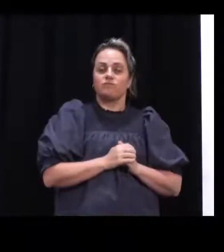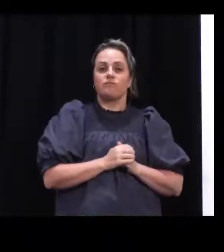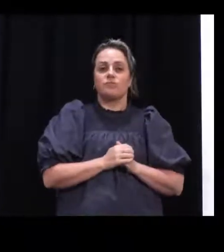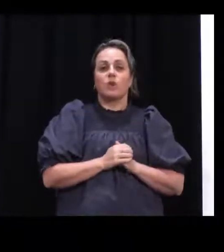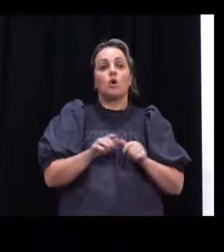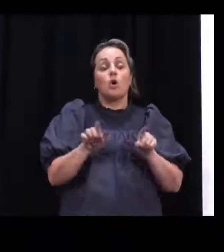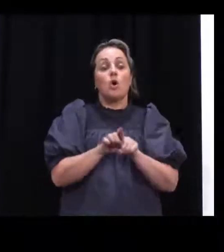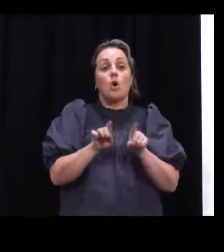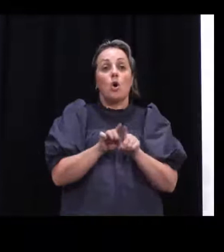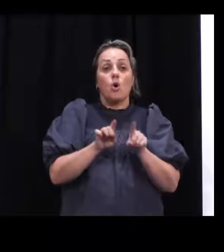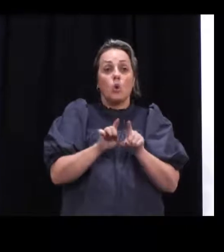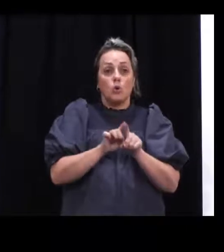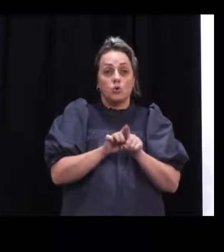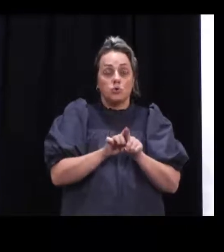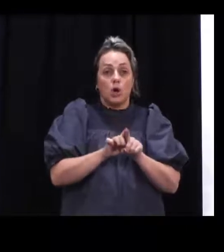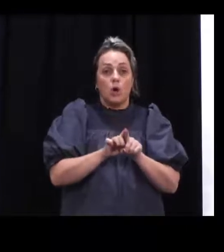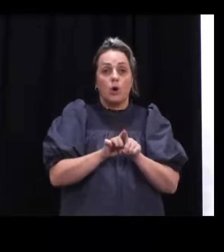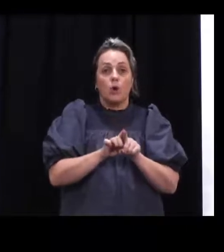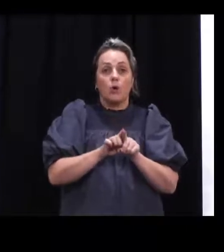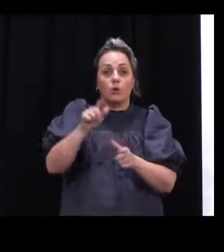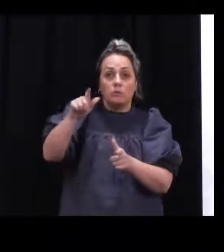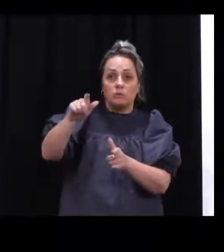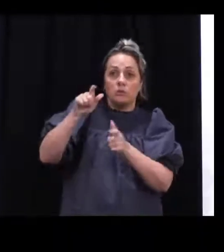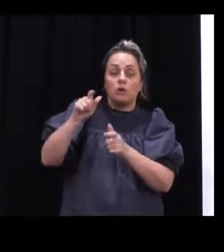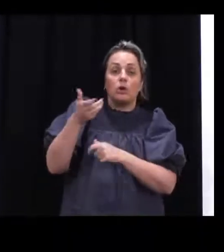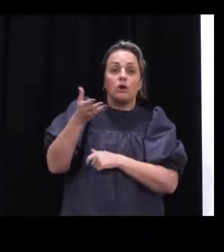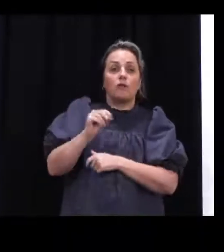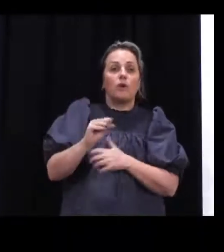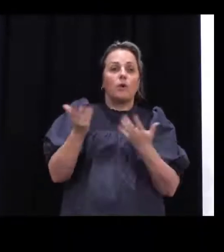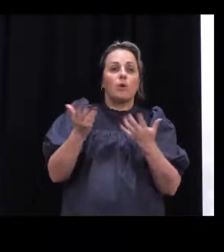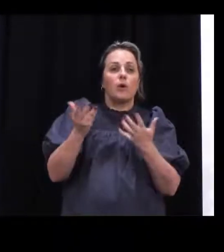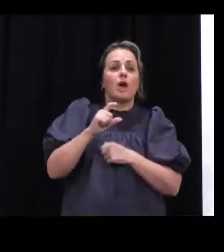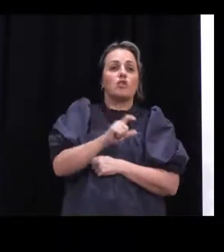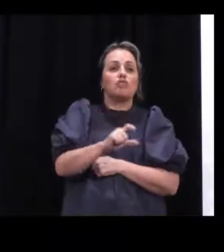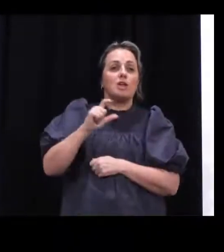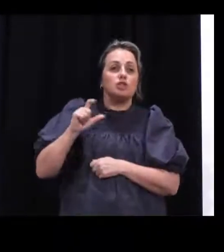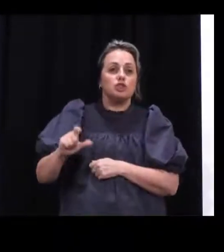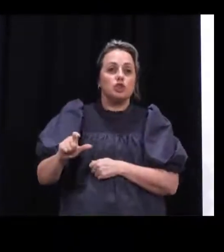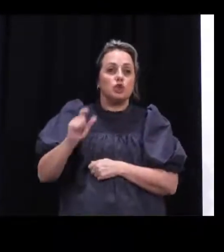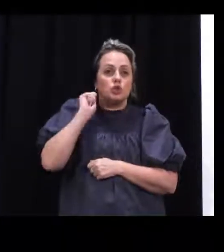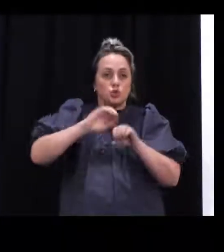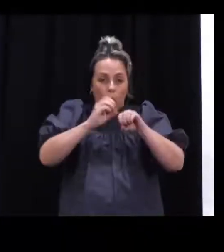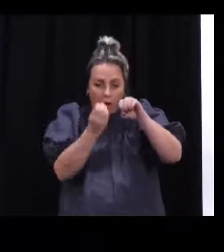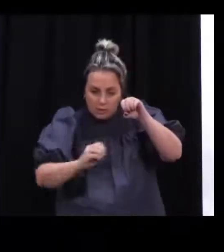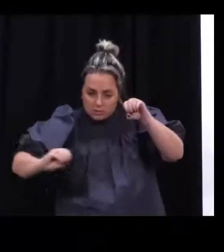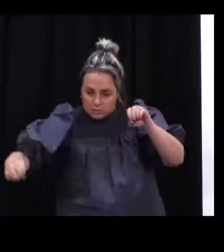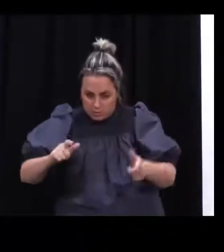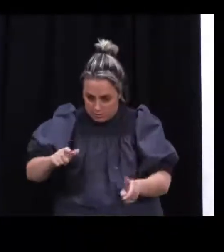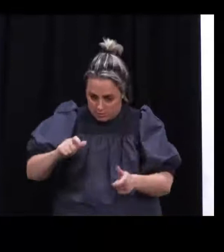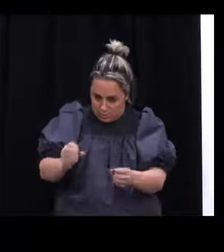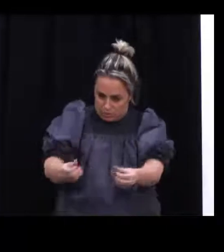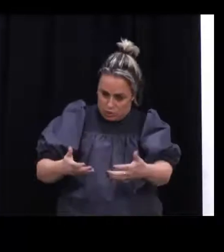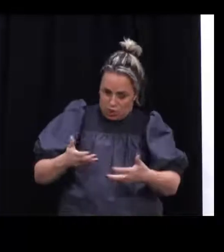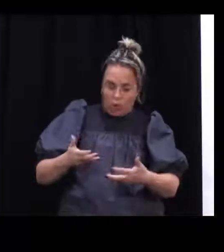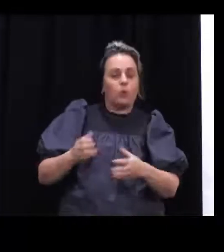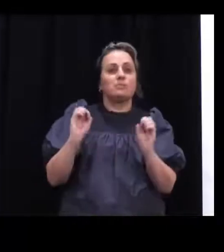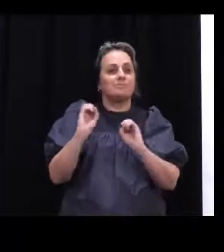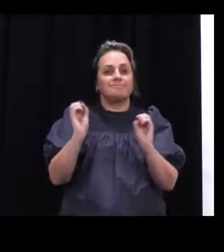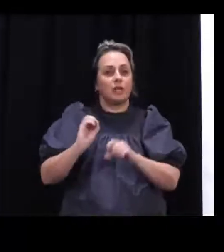was also not detected in a sample collected on Monday from the broader Christchurch wastewater treatment